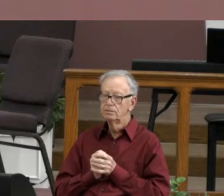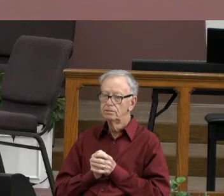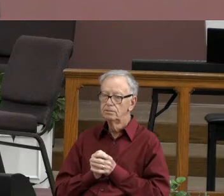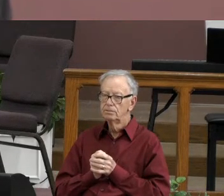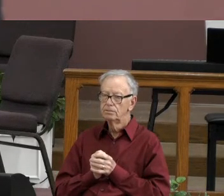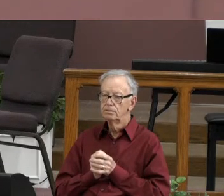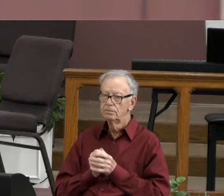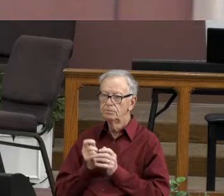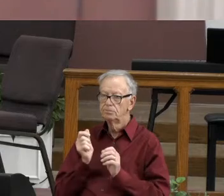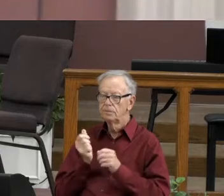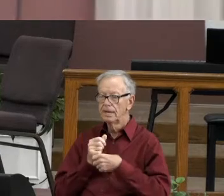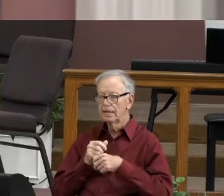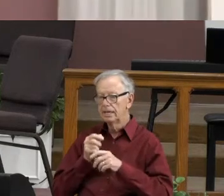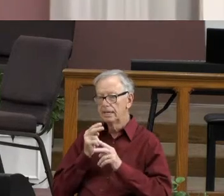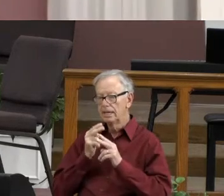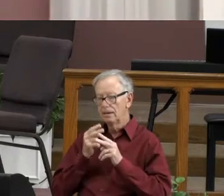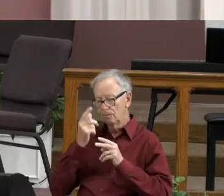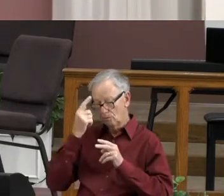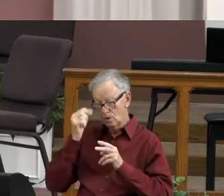Make a name for ourselves.